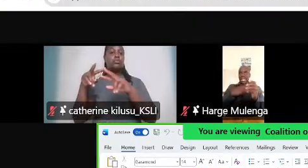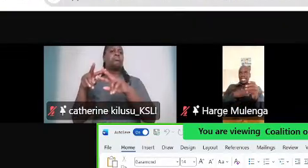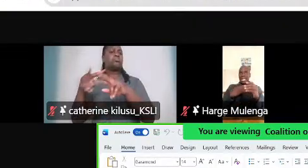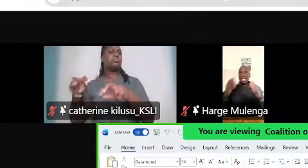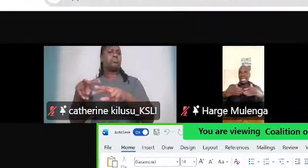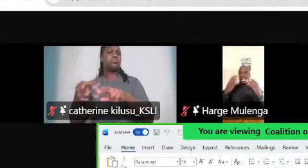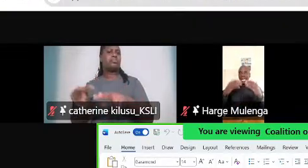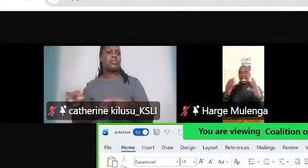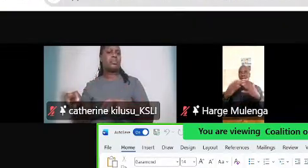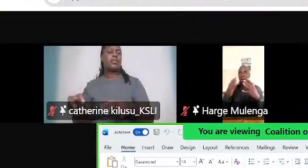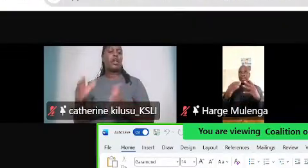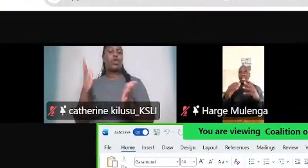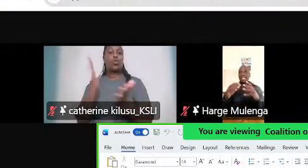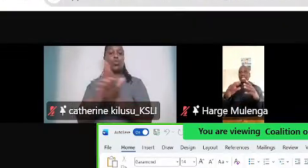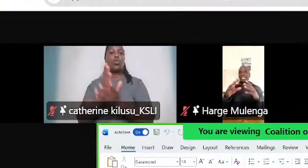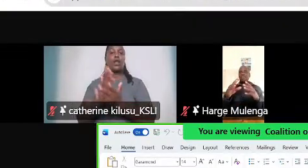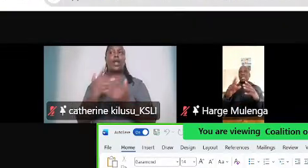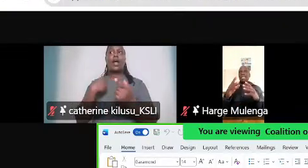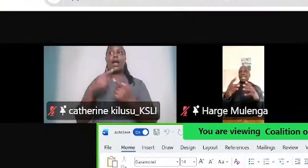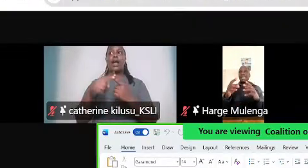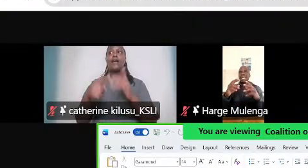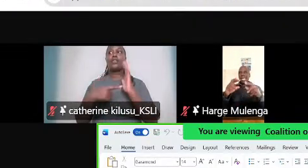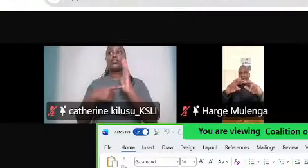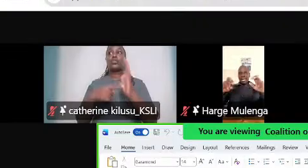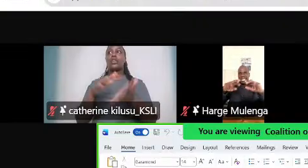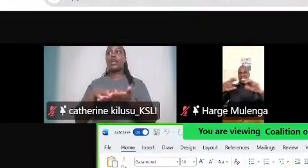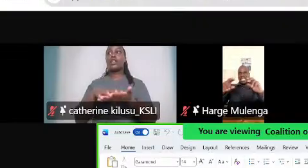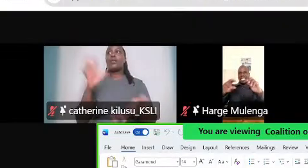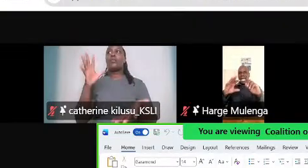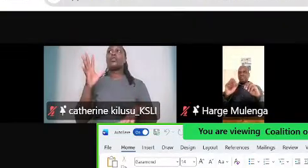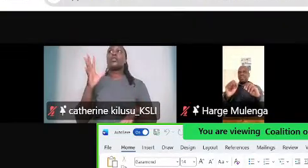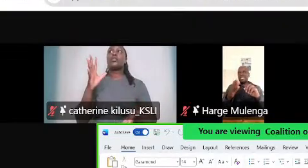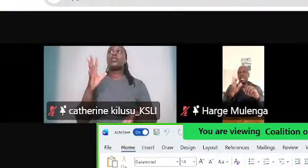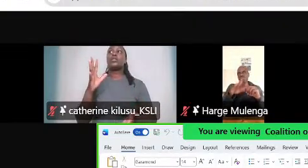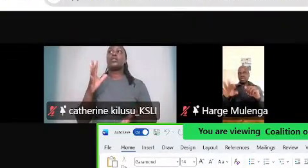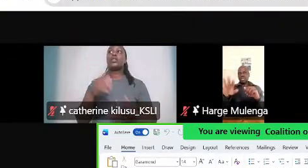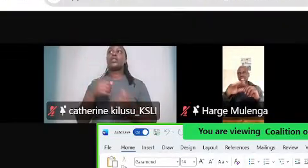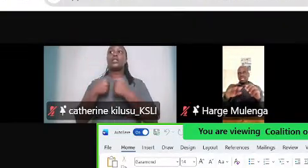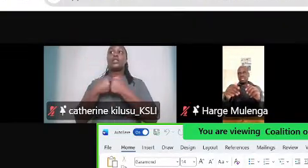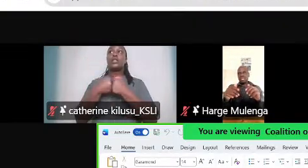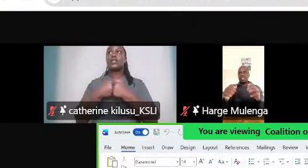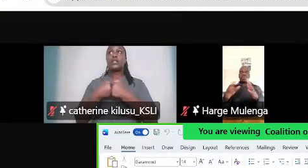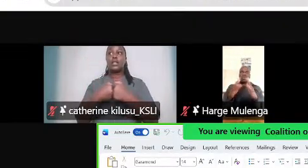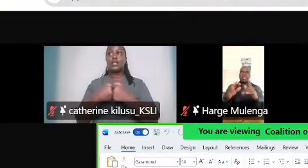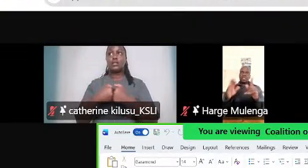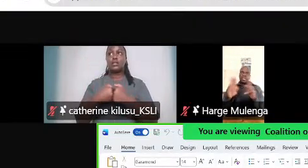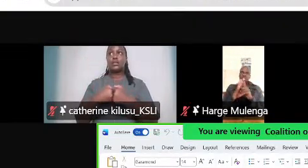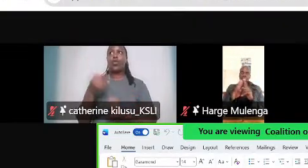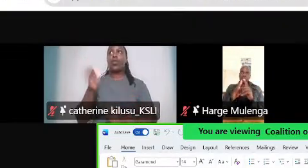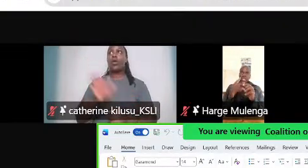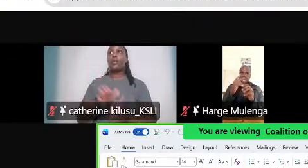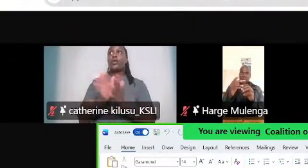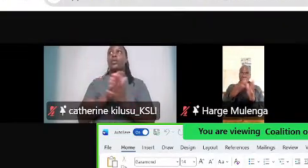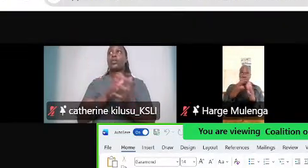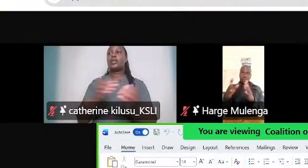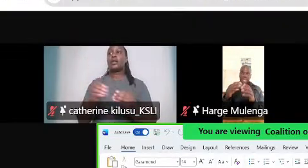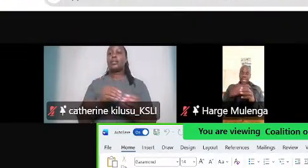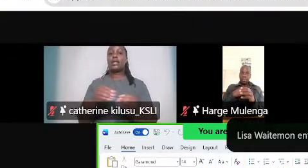They have really highlighted the most pressing challenges that women with disabilities go through.